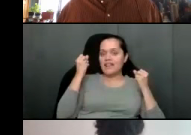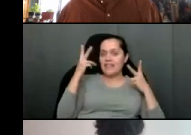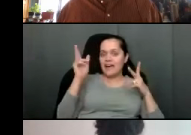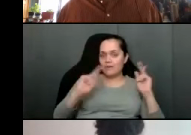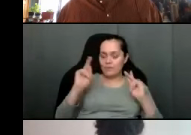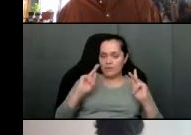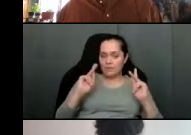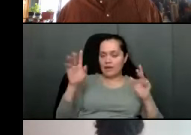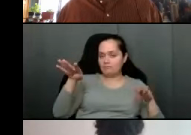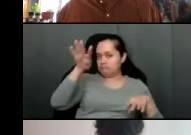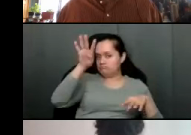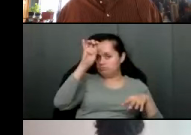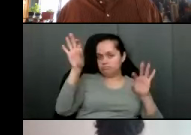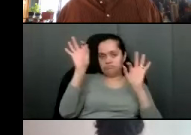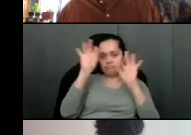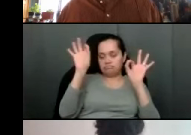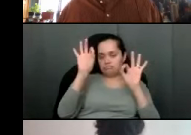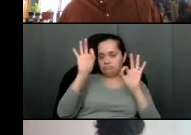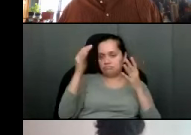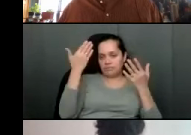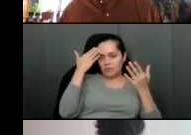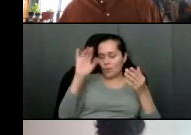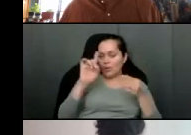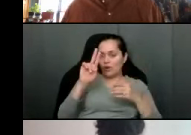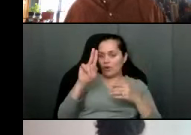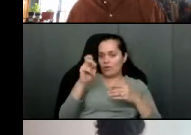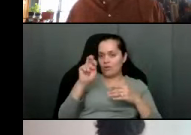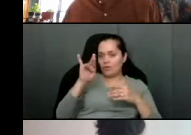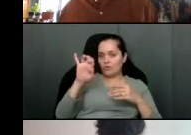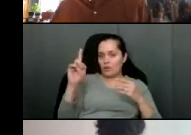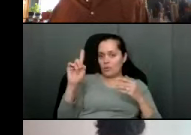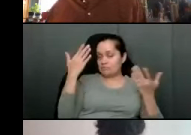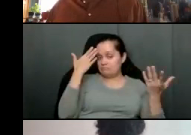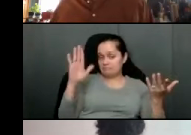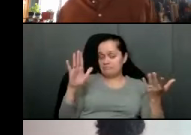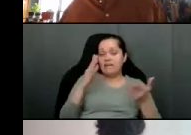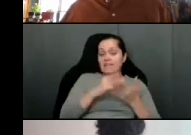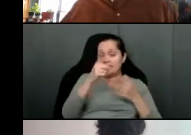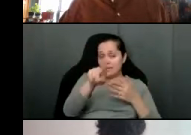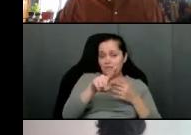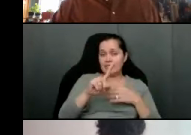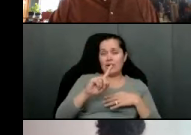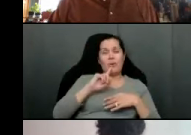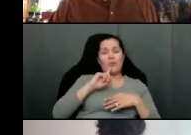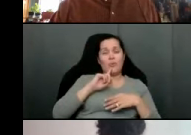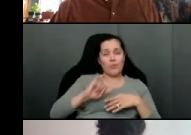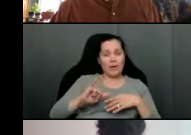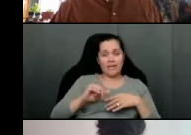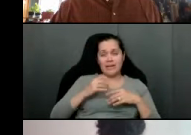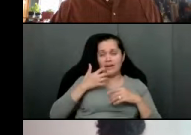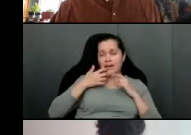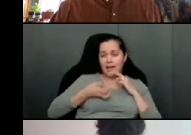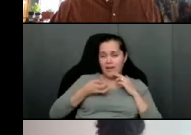had no idea at all, where is Ukraine? And some of these are incredible. What? I